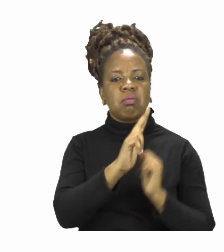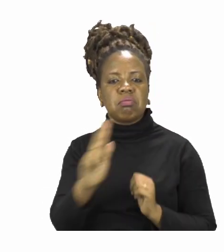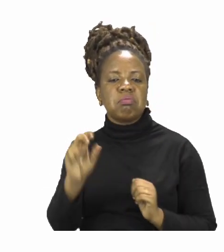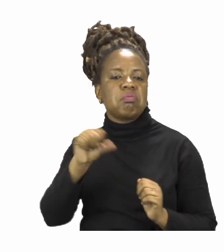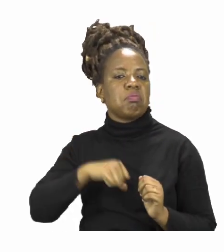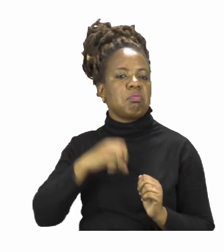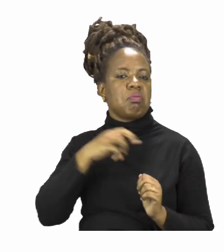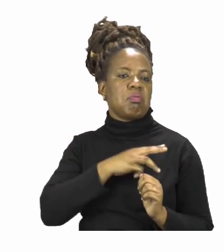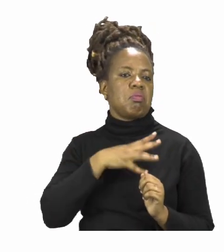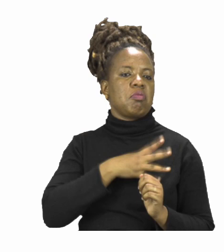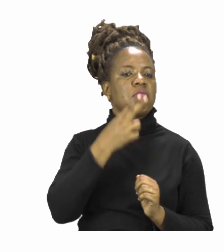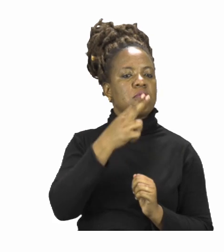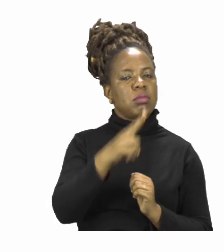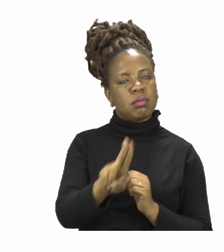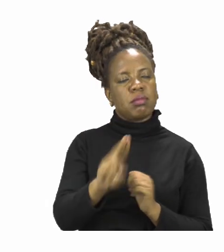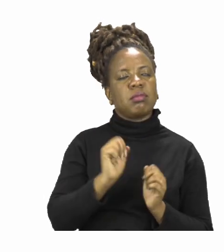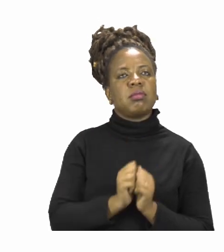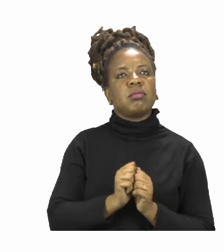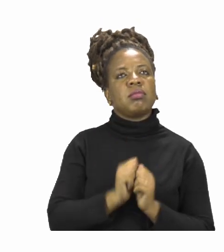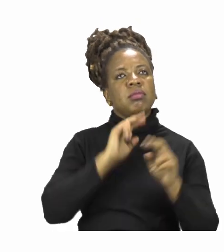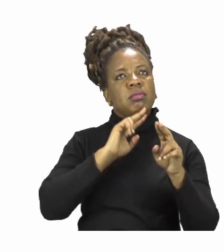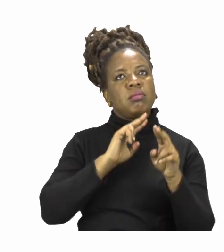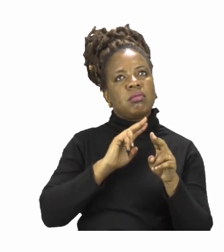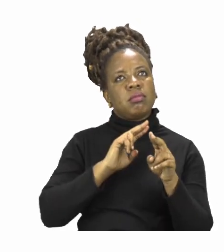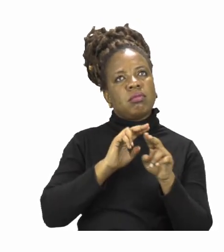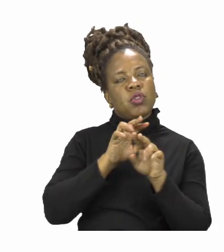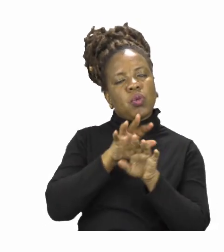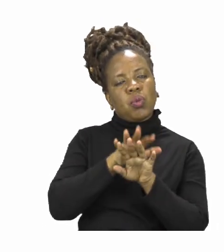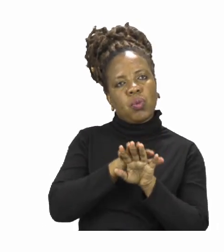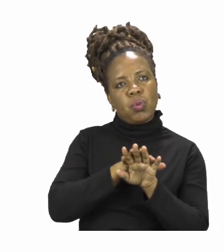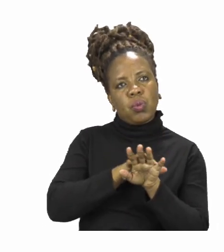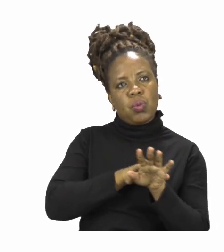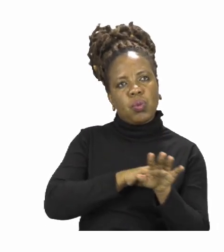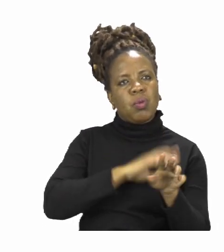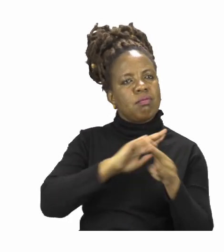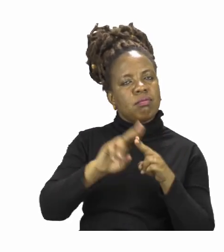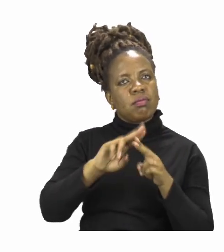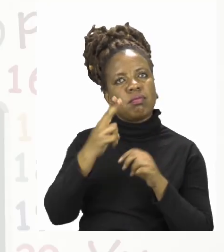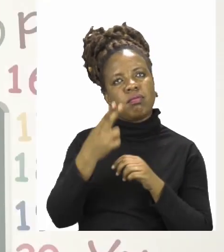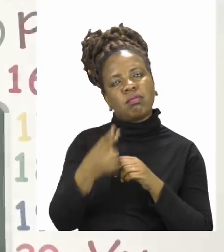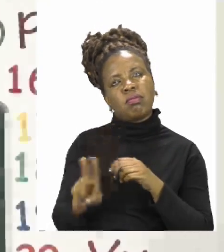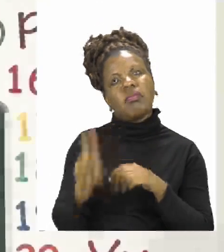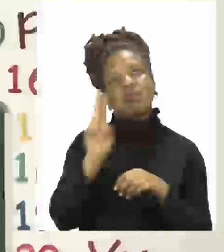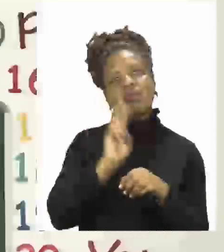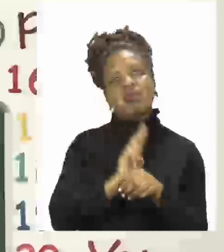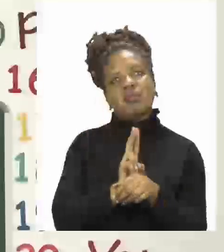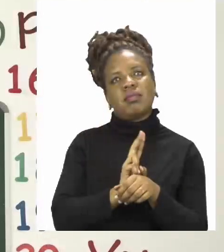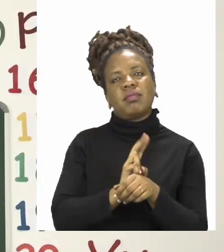time, and I will see you soon after the advert break.